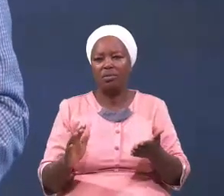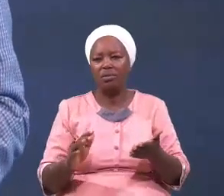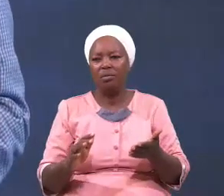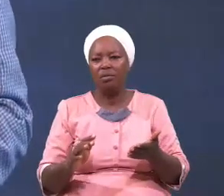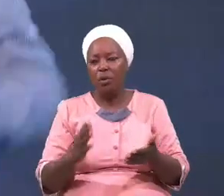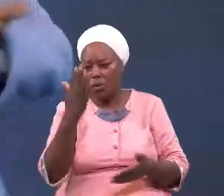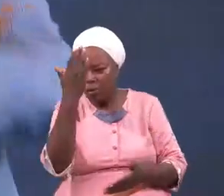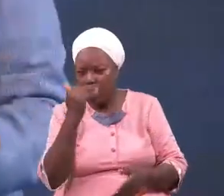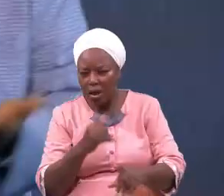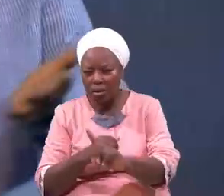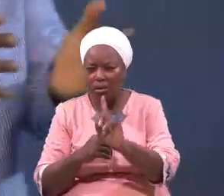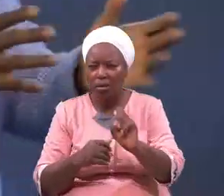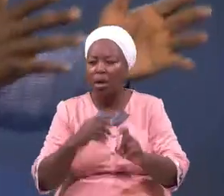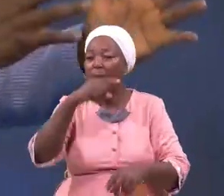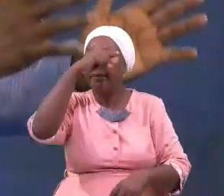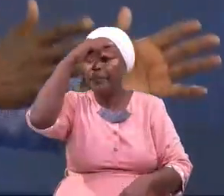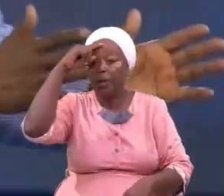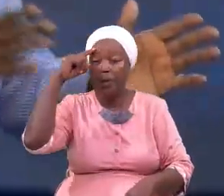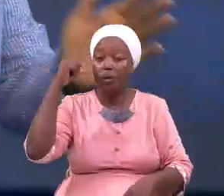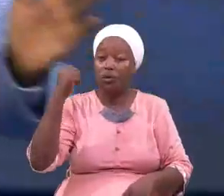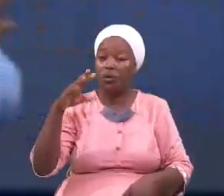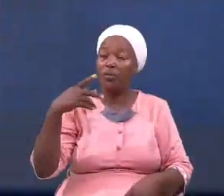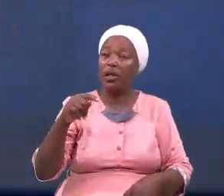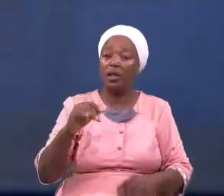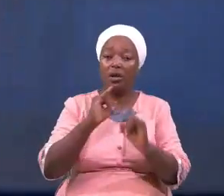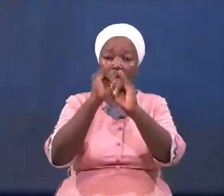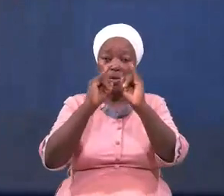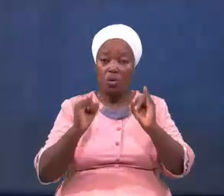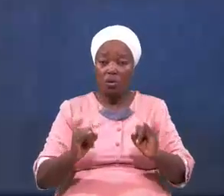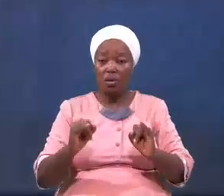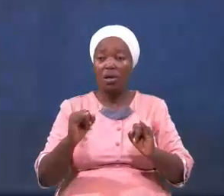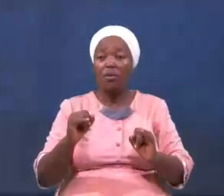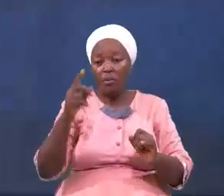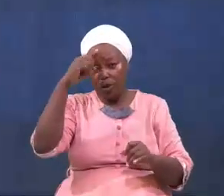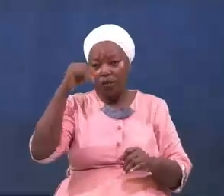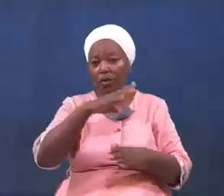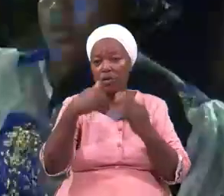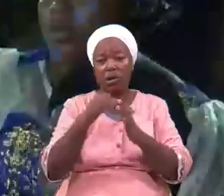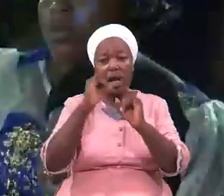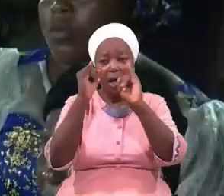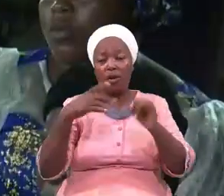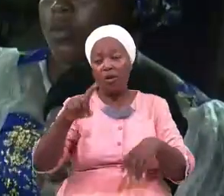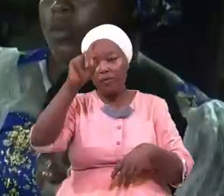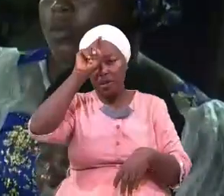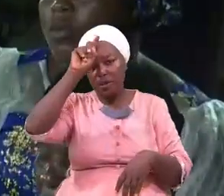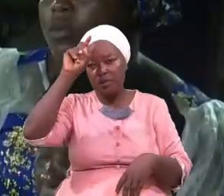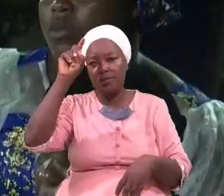Why? Because of the gods, because of the idols of Egypt.